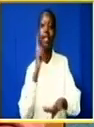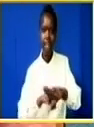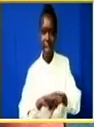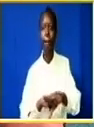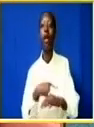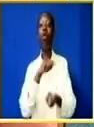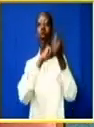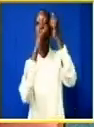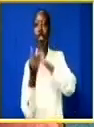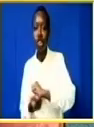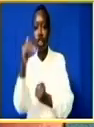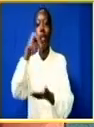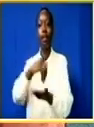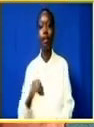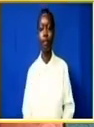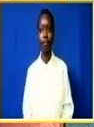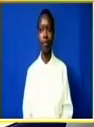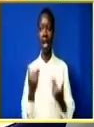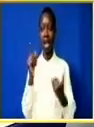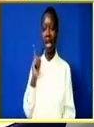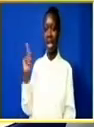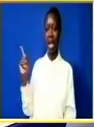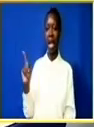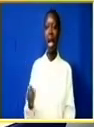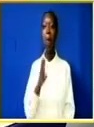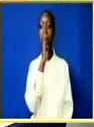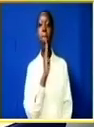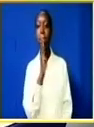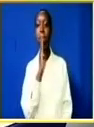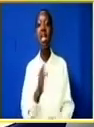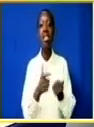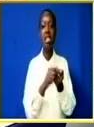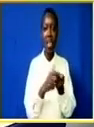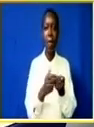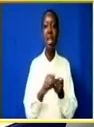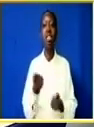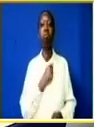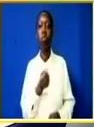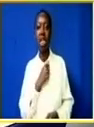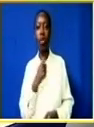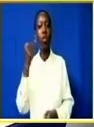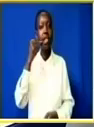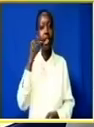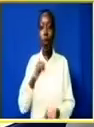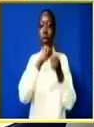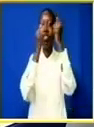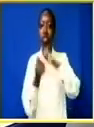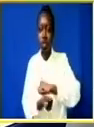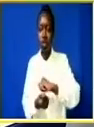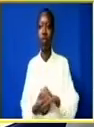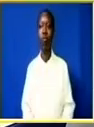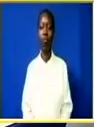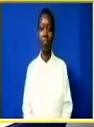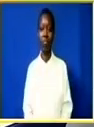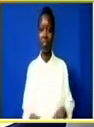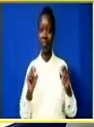Rotate again. Rotate again. Aye. So here becomes beans, yes. maize, mm-hmm. potatoes, mm-hmm. carrots. And eventually